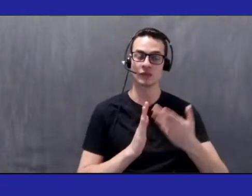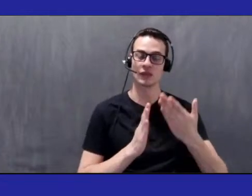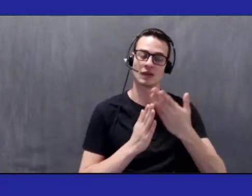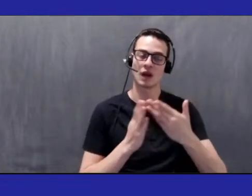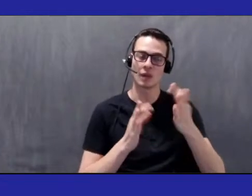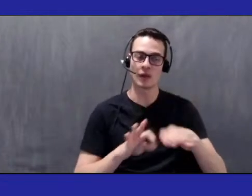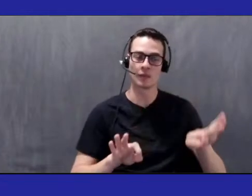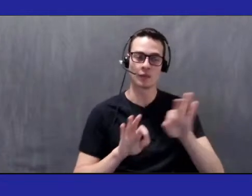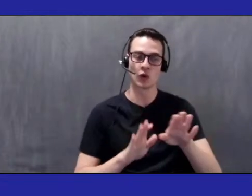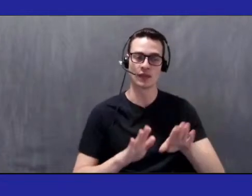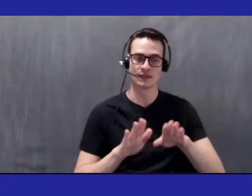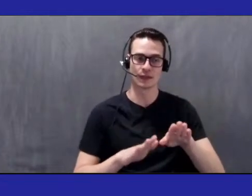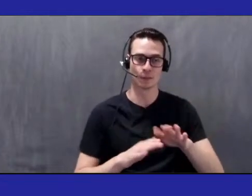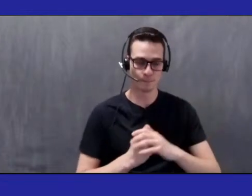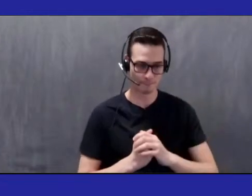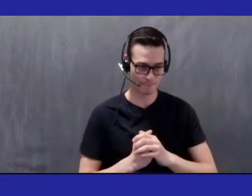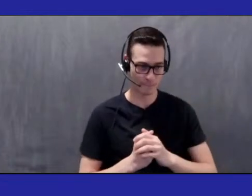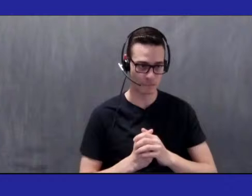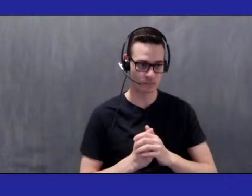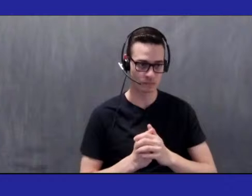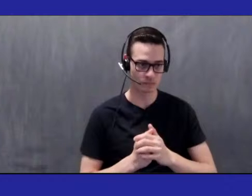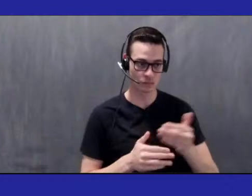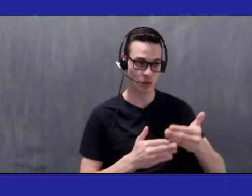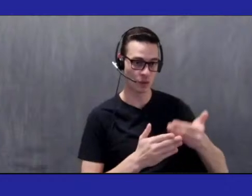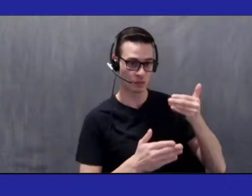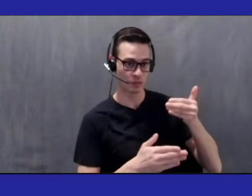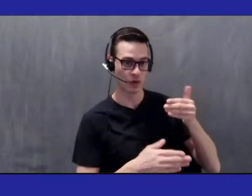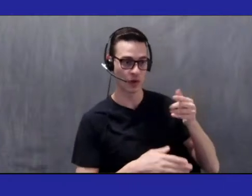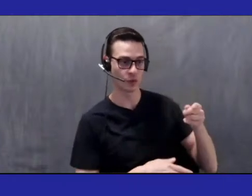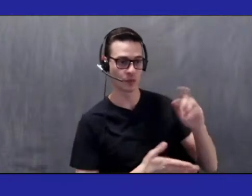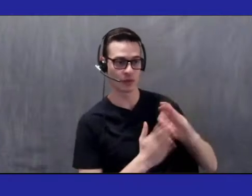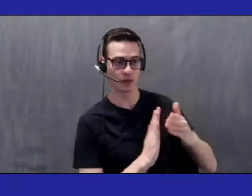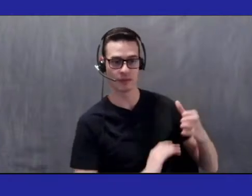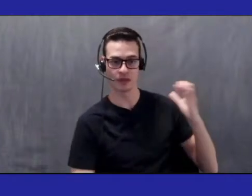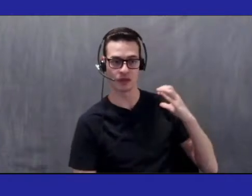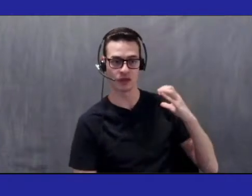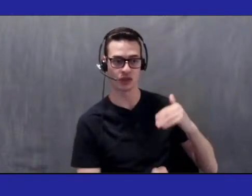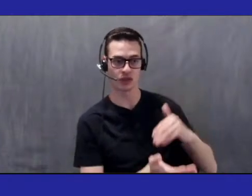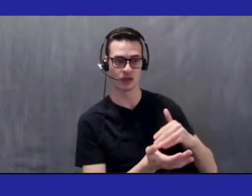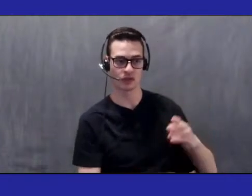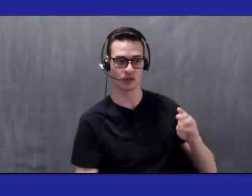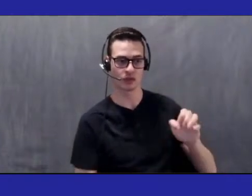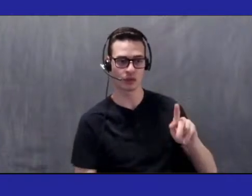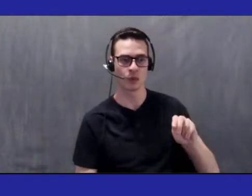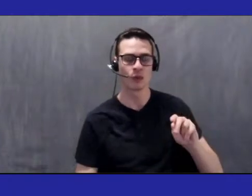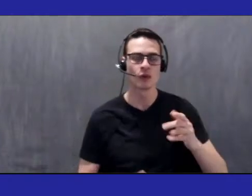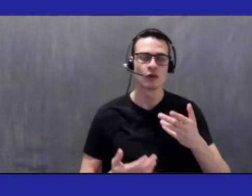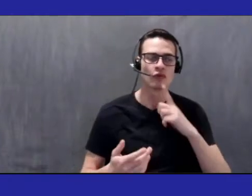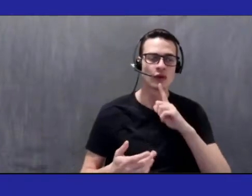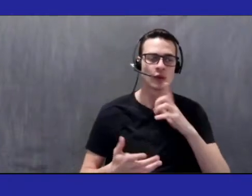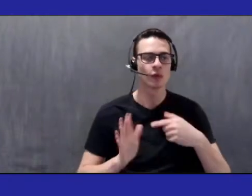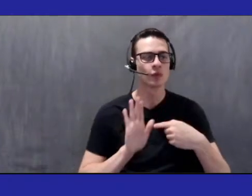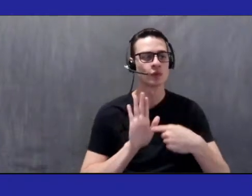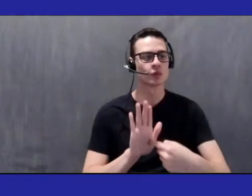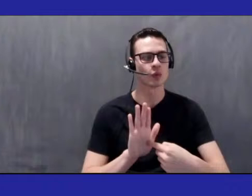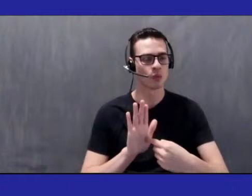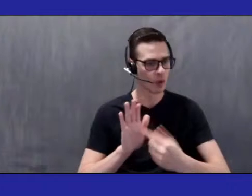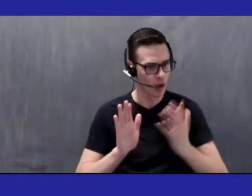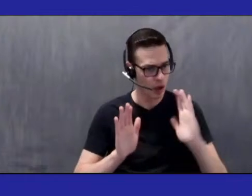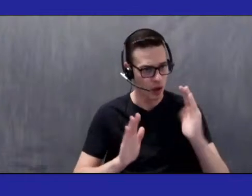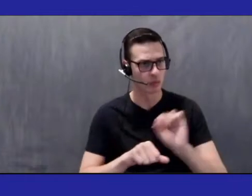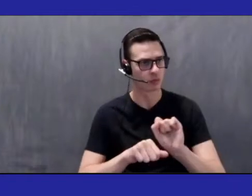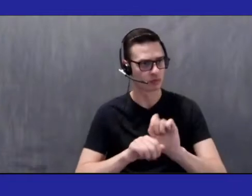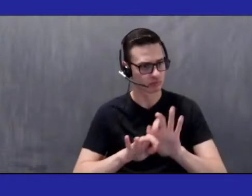past prior to your chairship, Dr. Marthone. So just wanted to show that this important work has really been